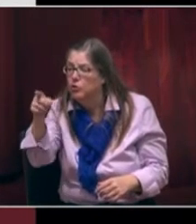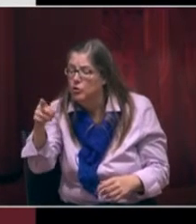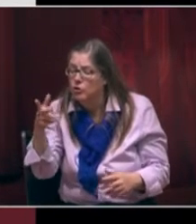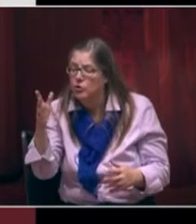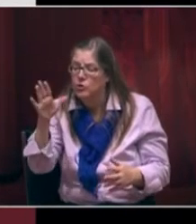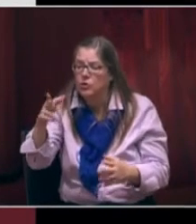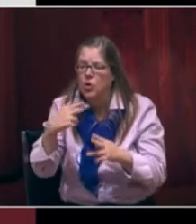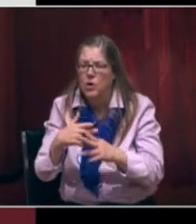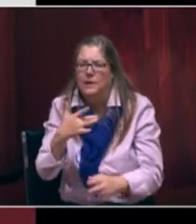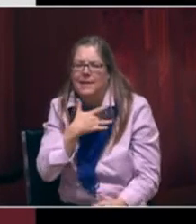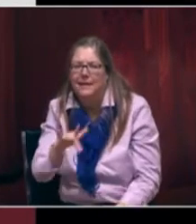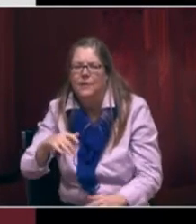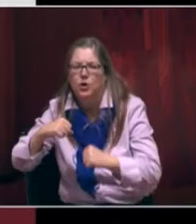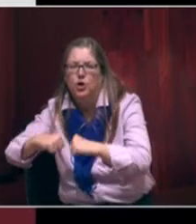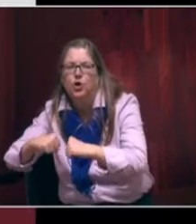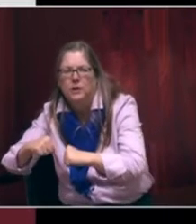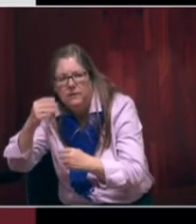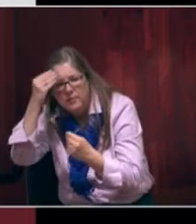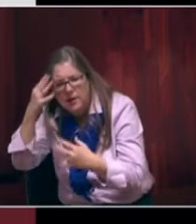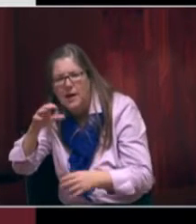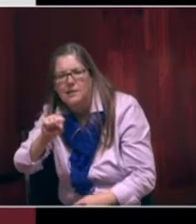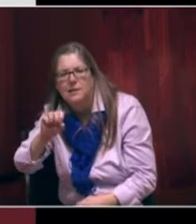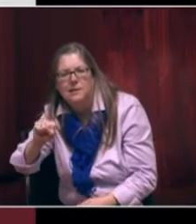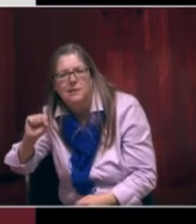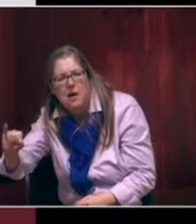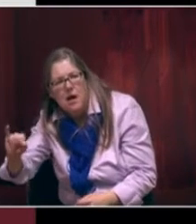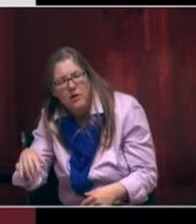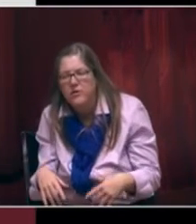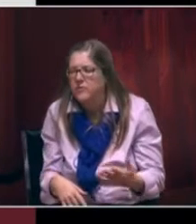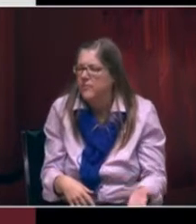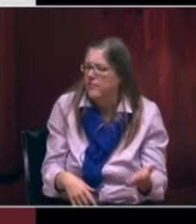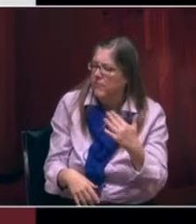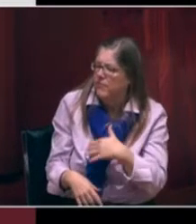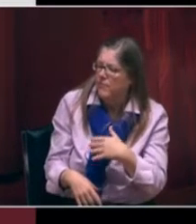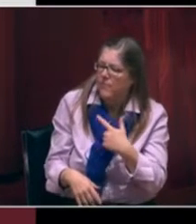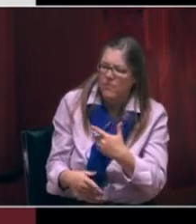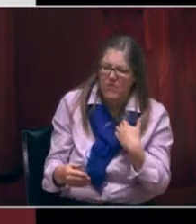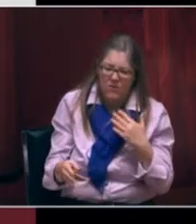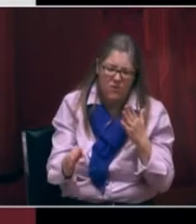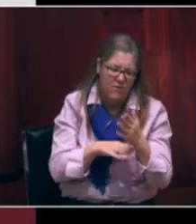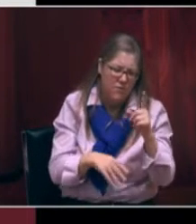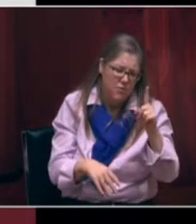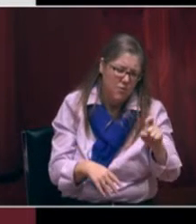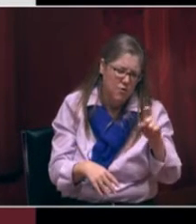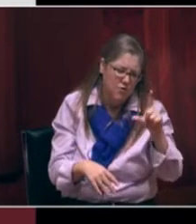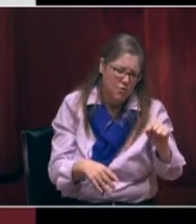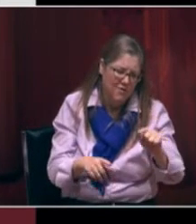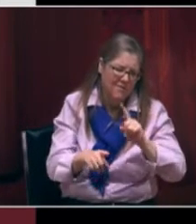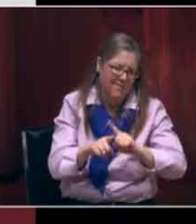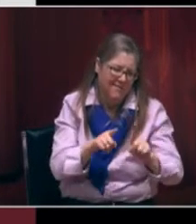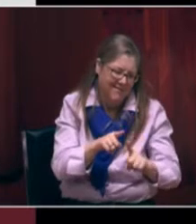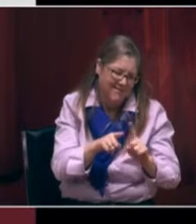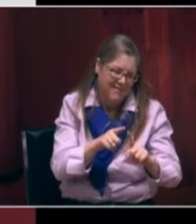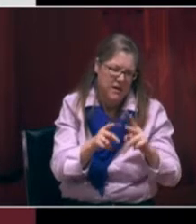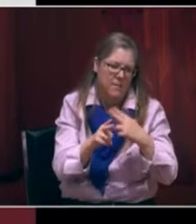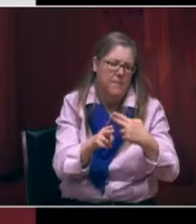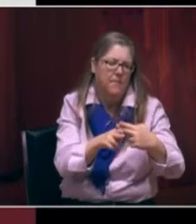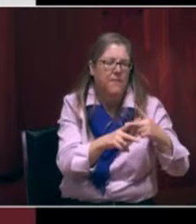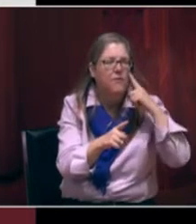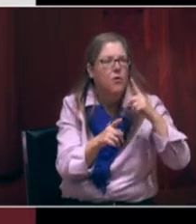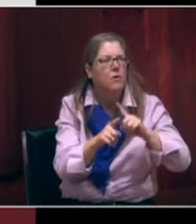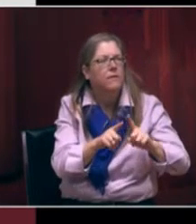Agriculture, sensitive security information, or SSI. We have over 120 different types of information out there in the executive